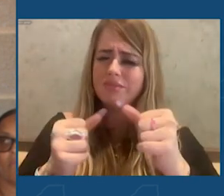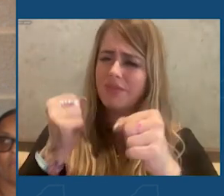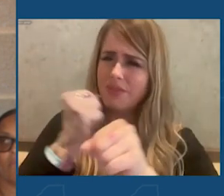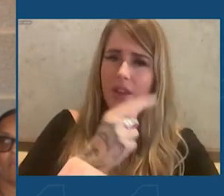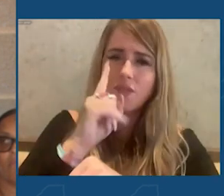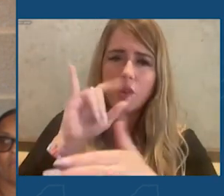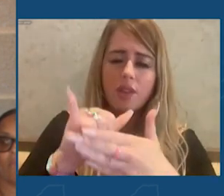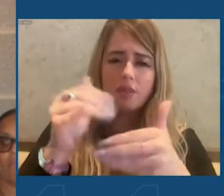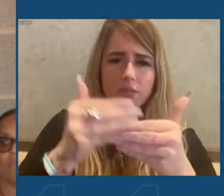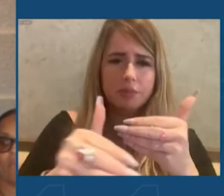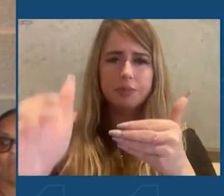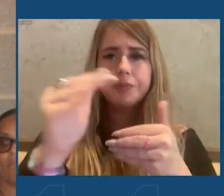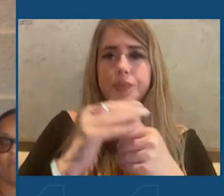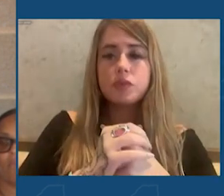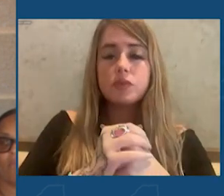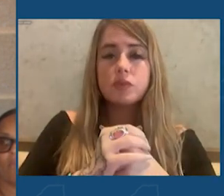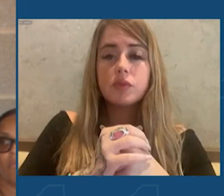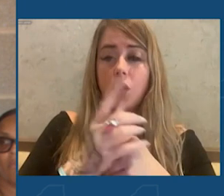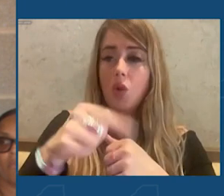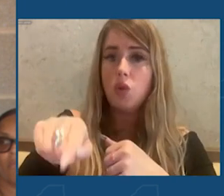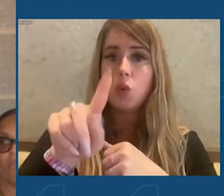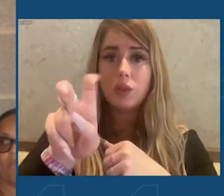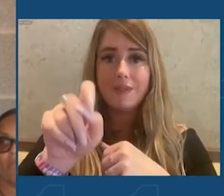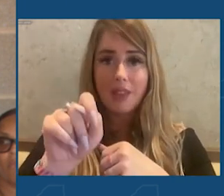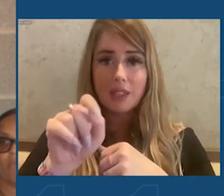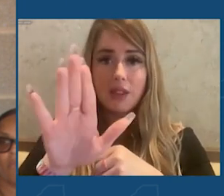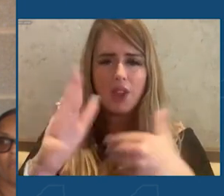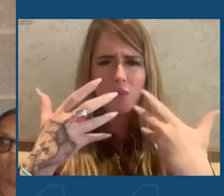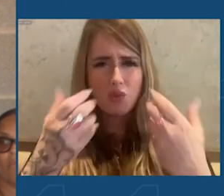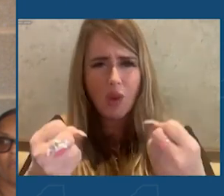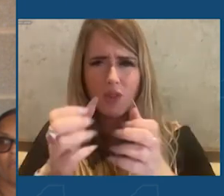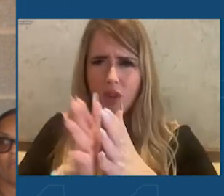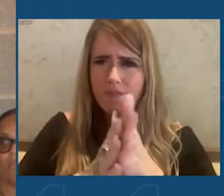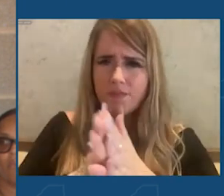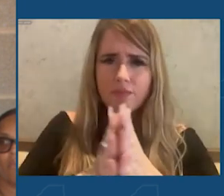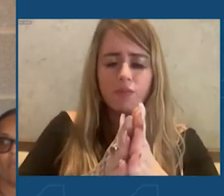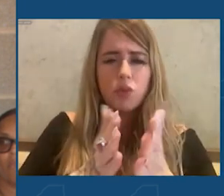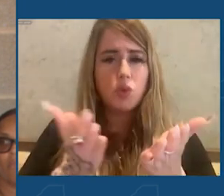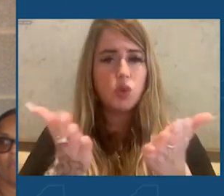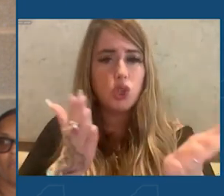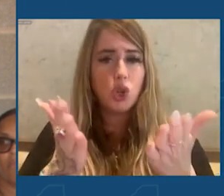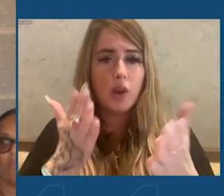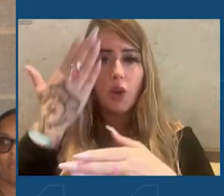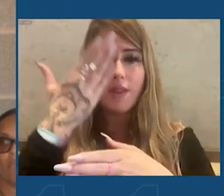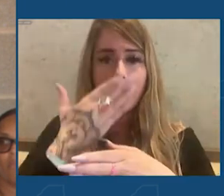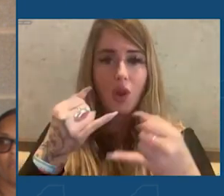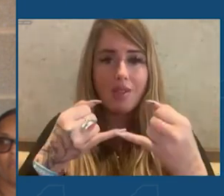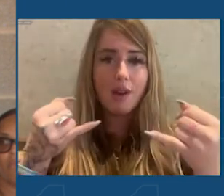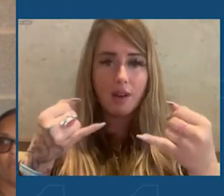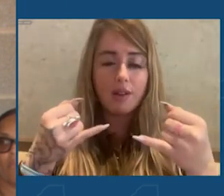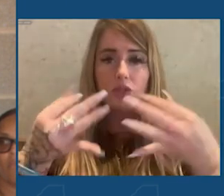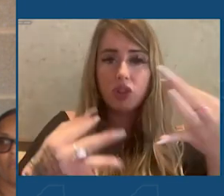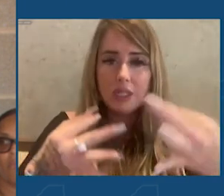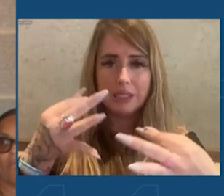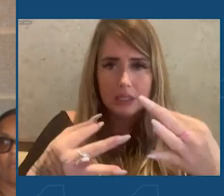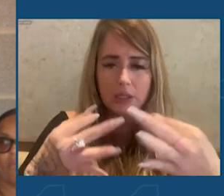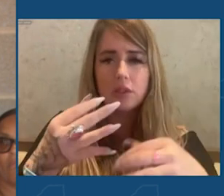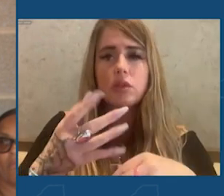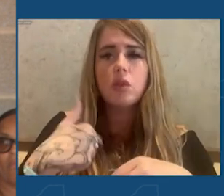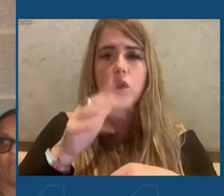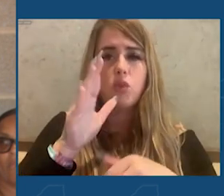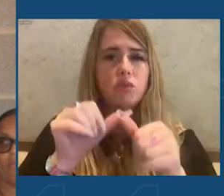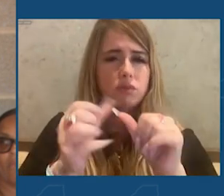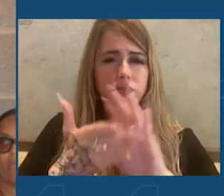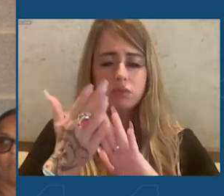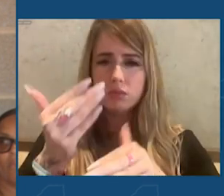us. Their bravery and courage will serve the front lines of justice, so peace may prevail and be